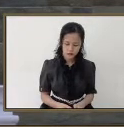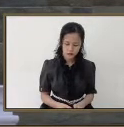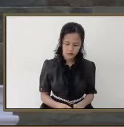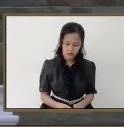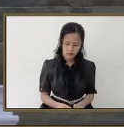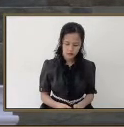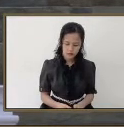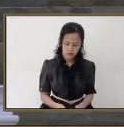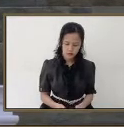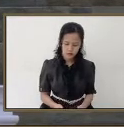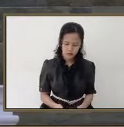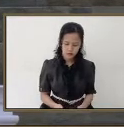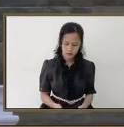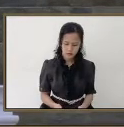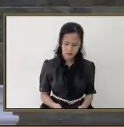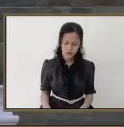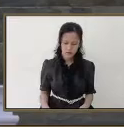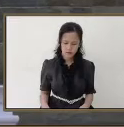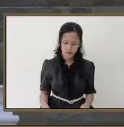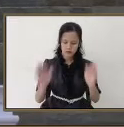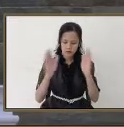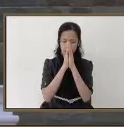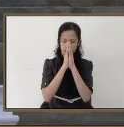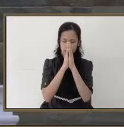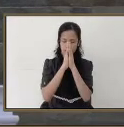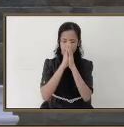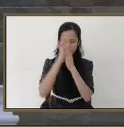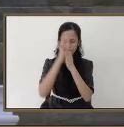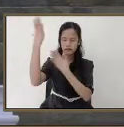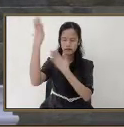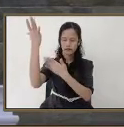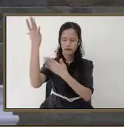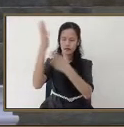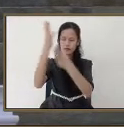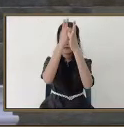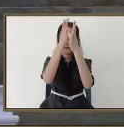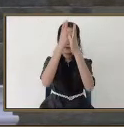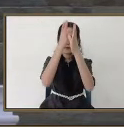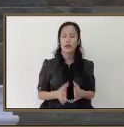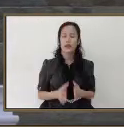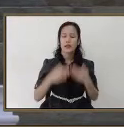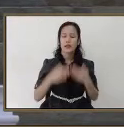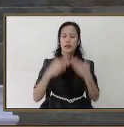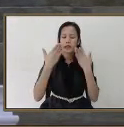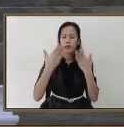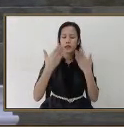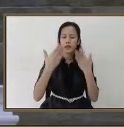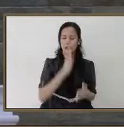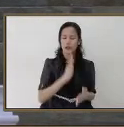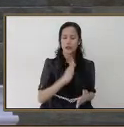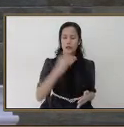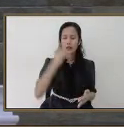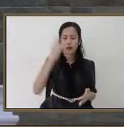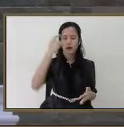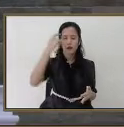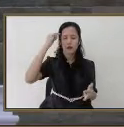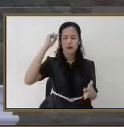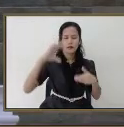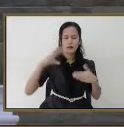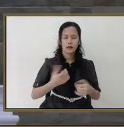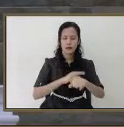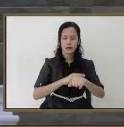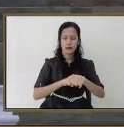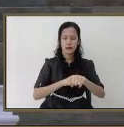pray. Heavenly Father, thank you, O God, for giving us once again this chance and this opportunity and this blessing to learn from the book of